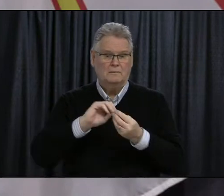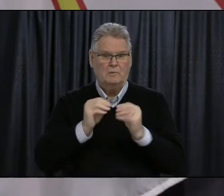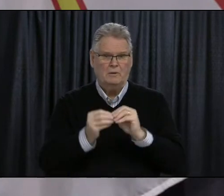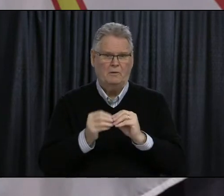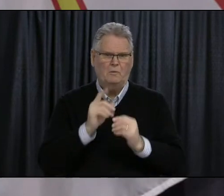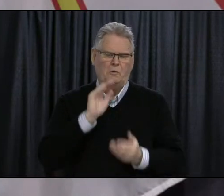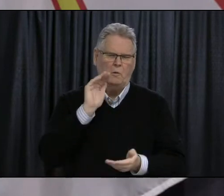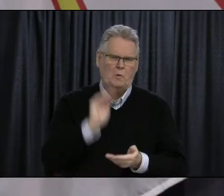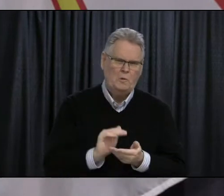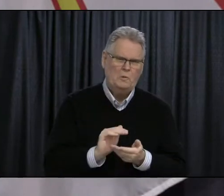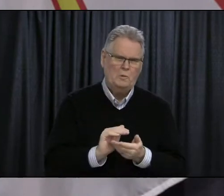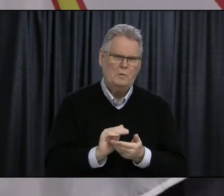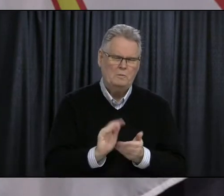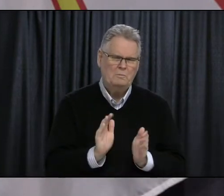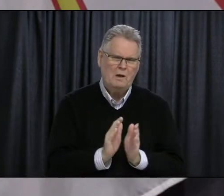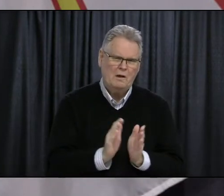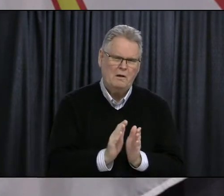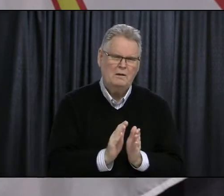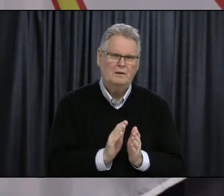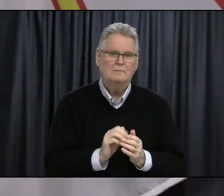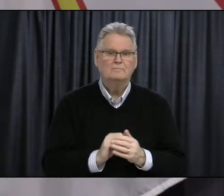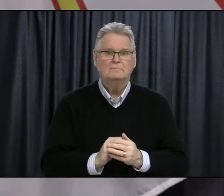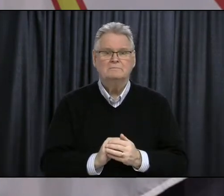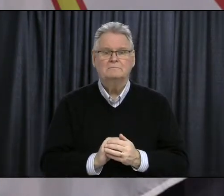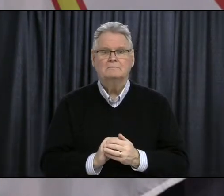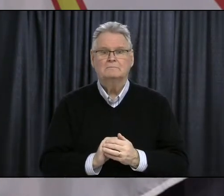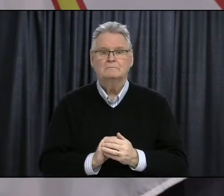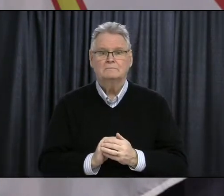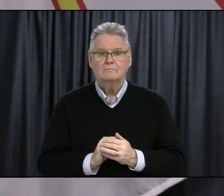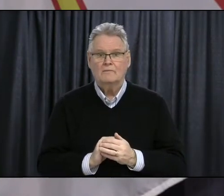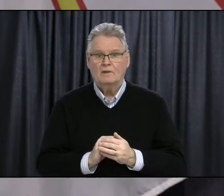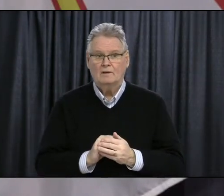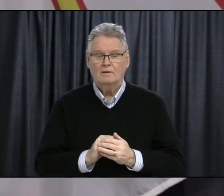So at this point, we've only got one non-epi-linked case, and that was the first